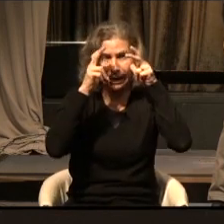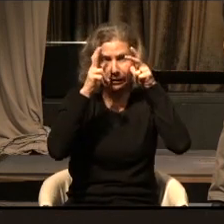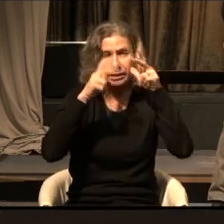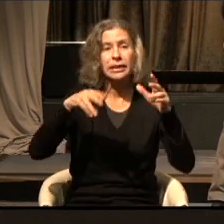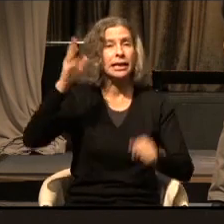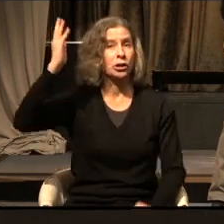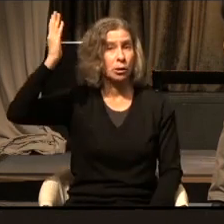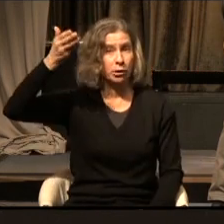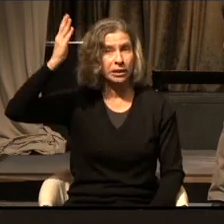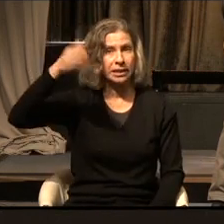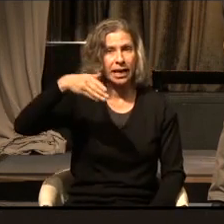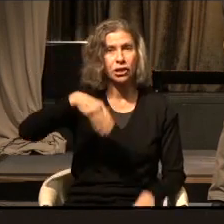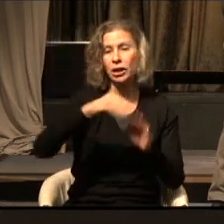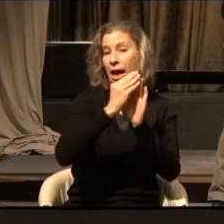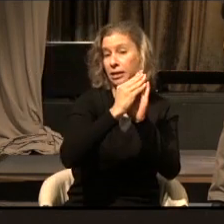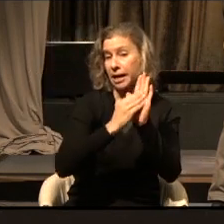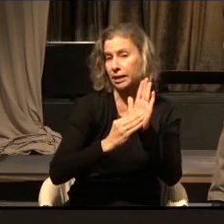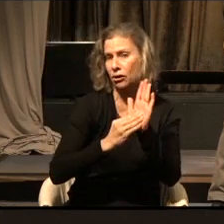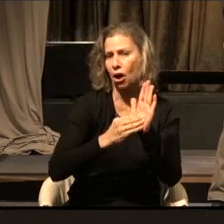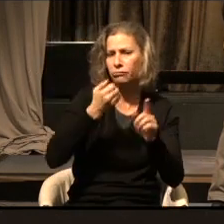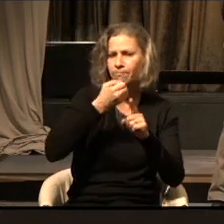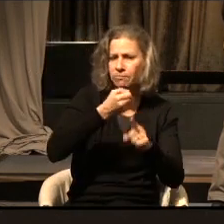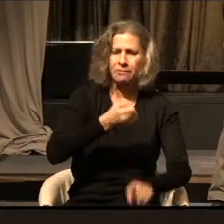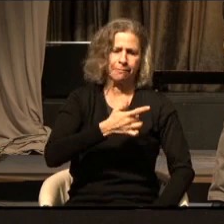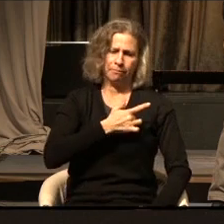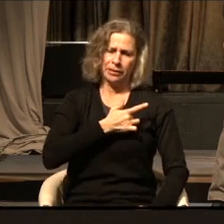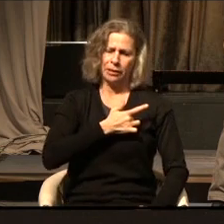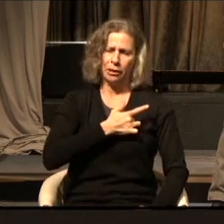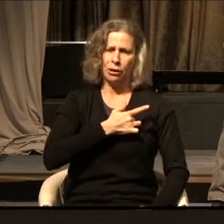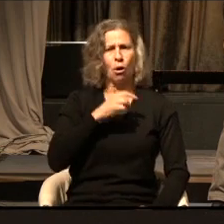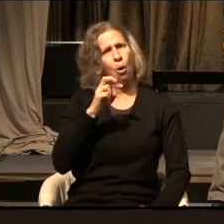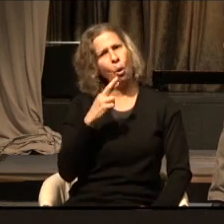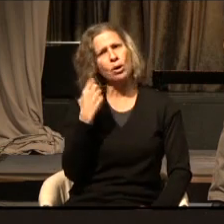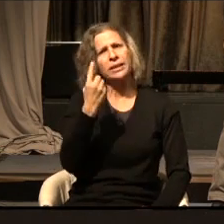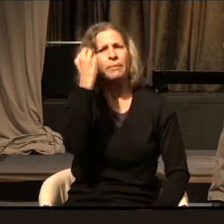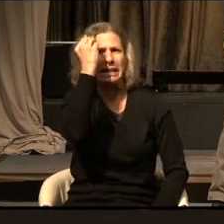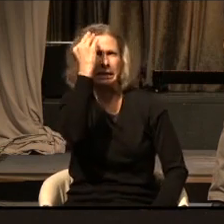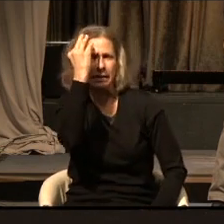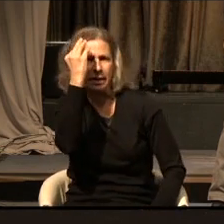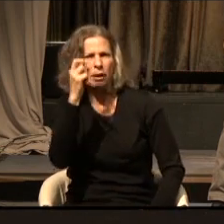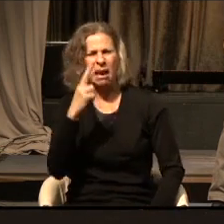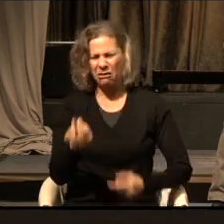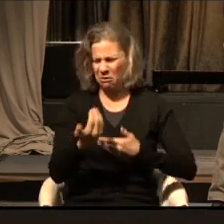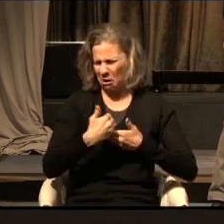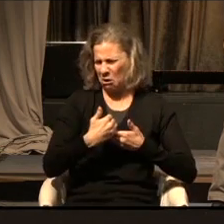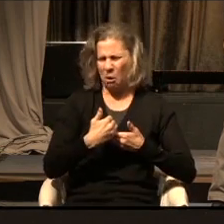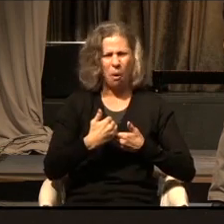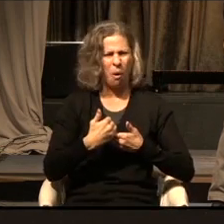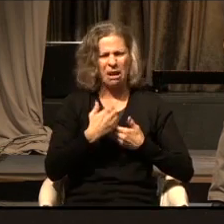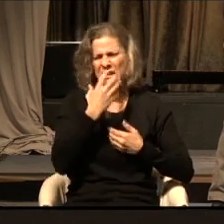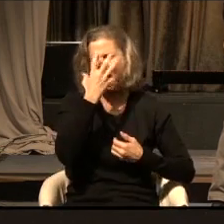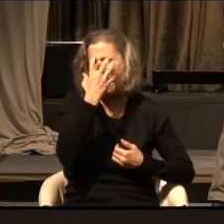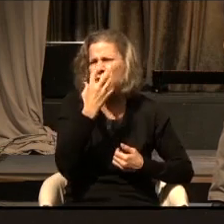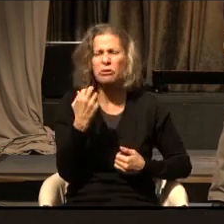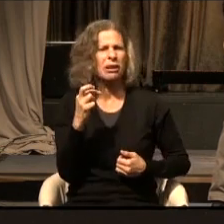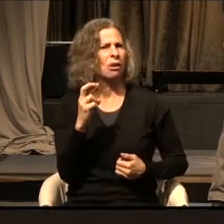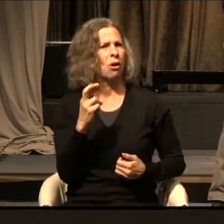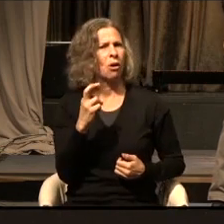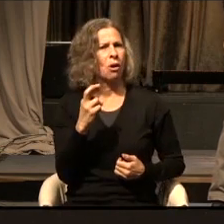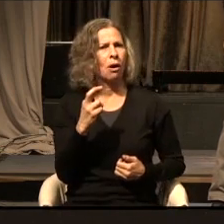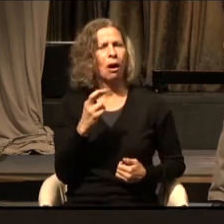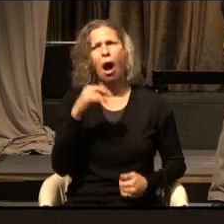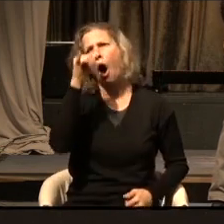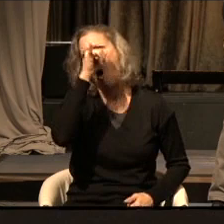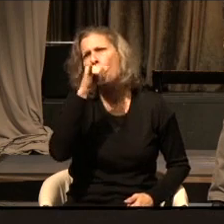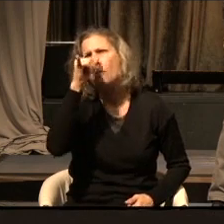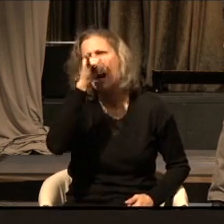to make notes of things that are striking you, things that you want to think about, things that like annoy you, make you angry, or make you say, oh my